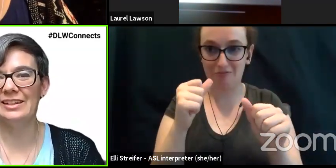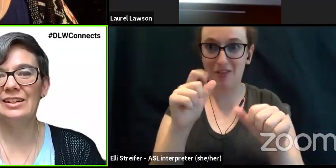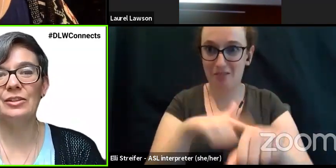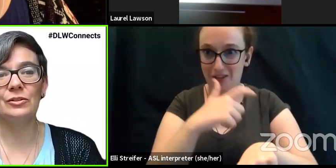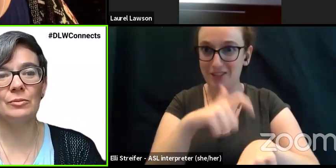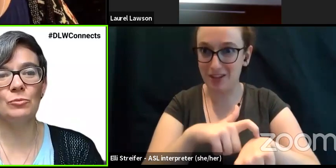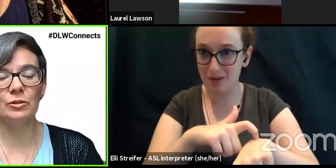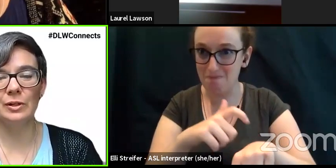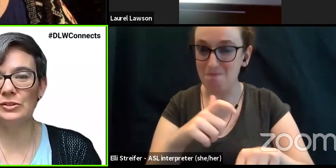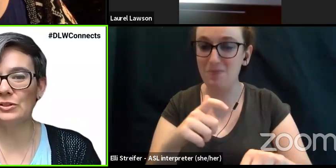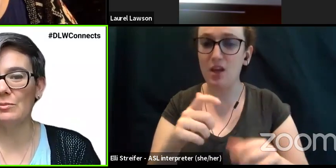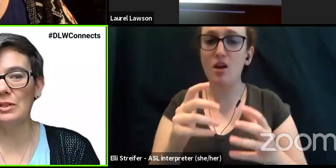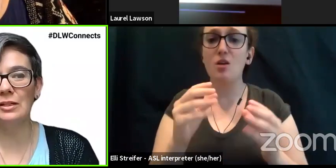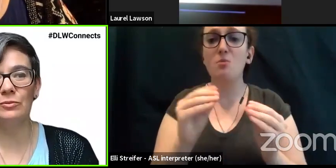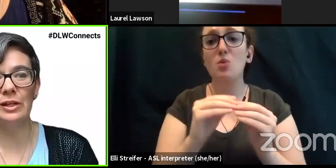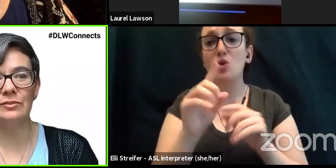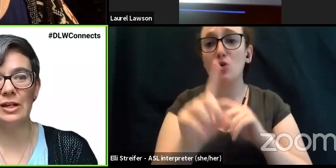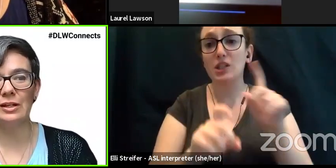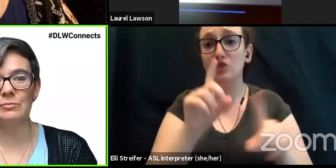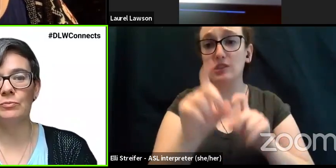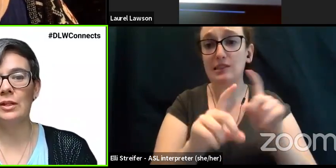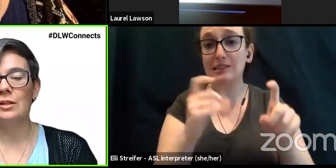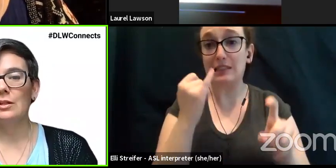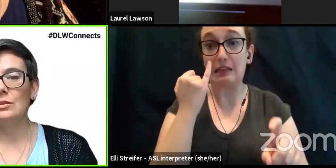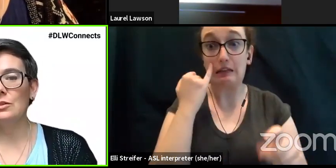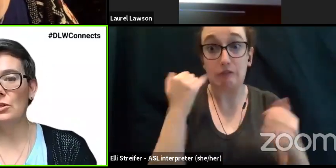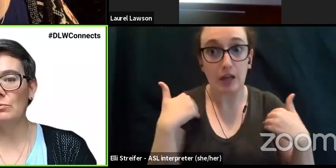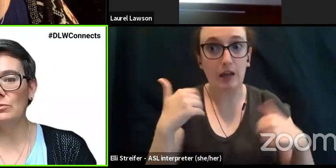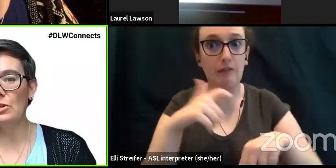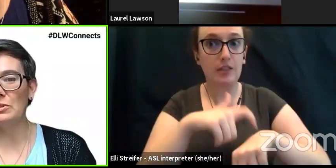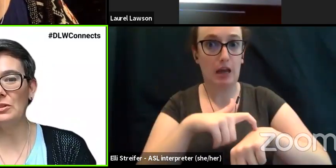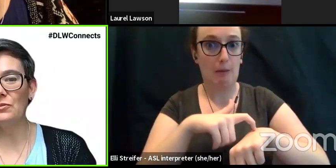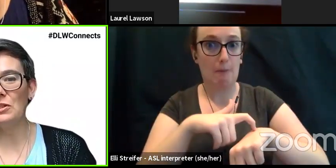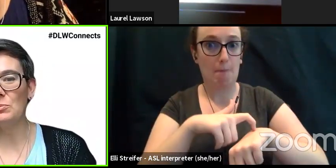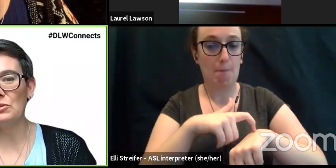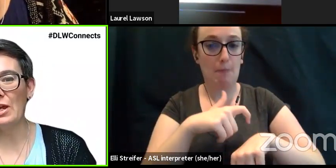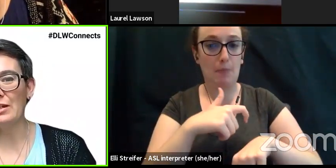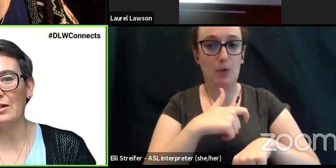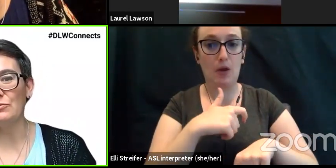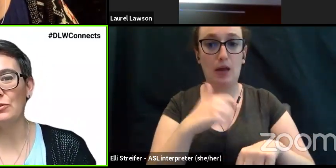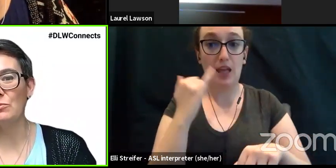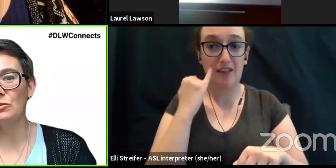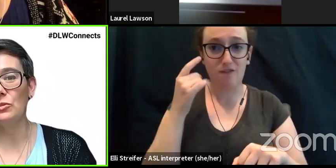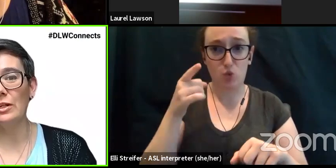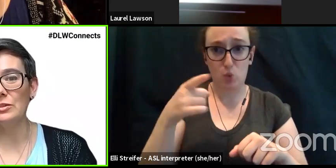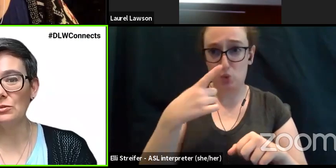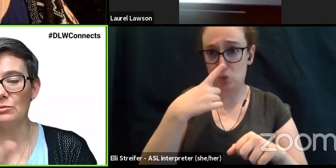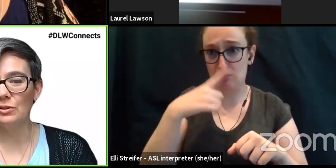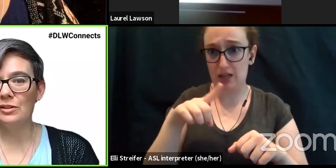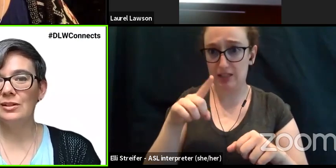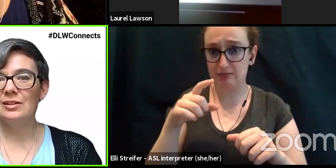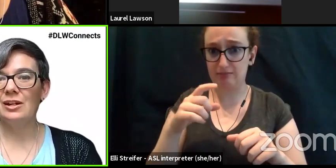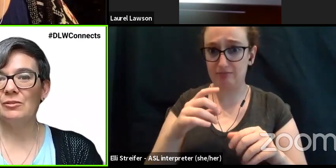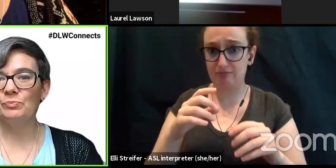And there are some more questions coming in. If we have time to jump into the Facebook chat after, then we'll try